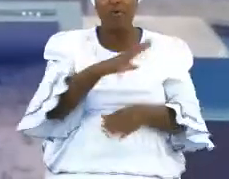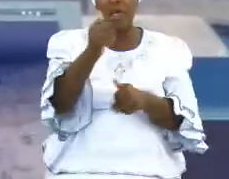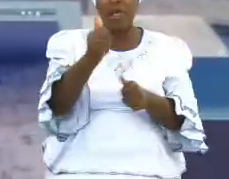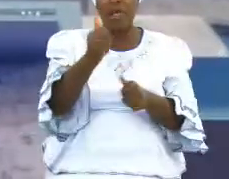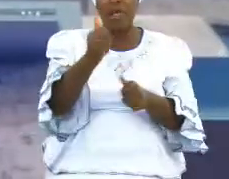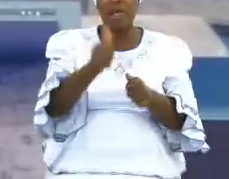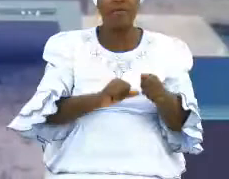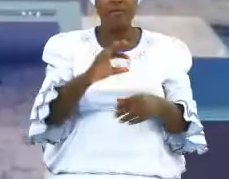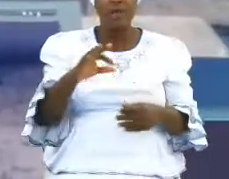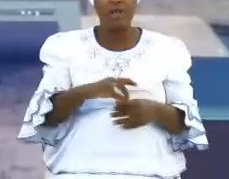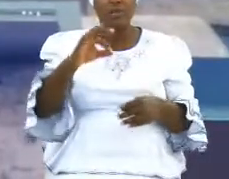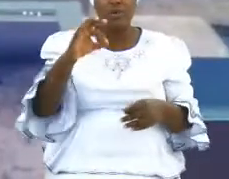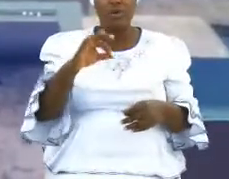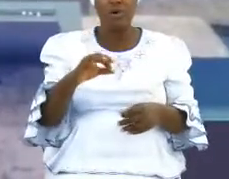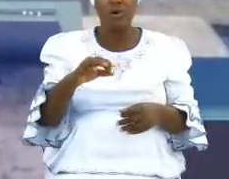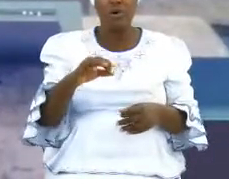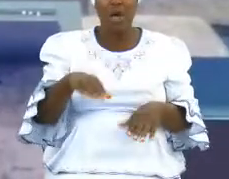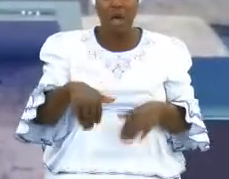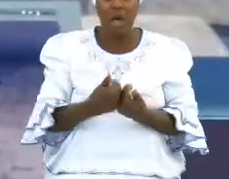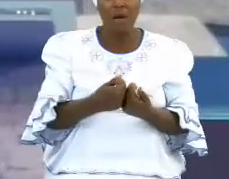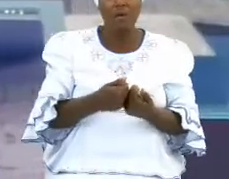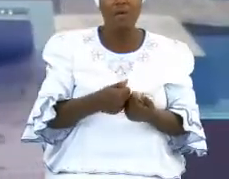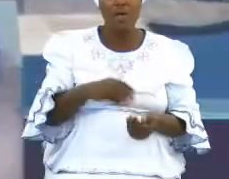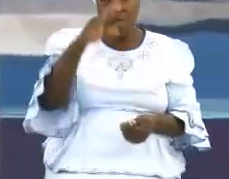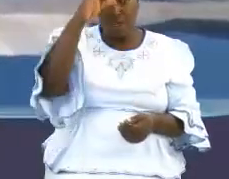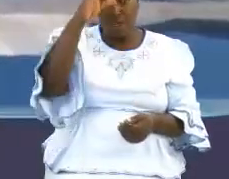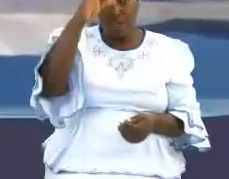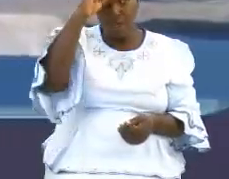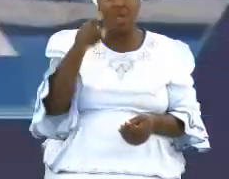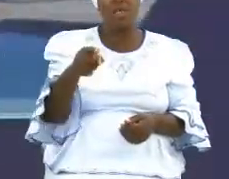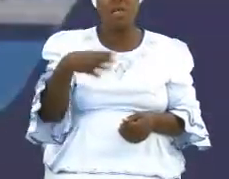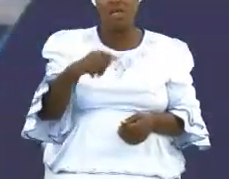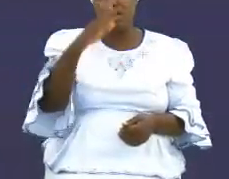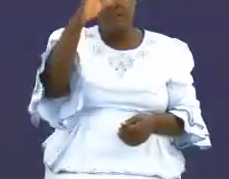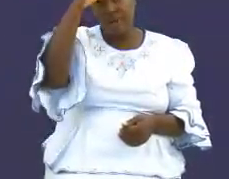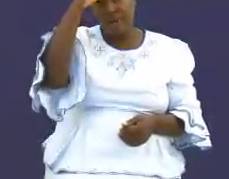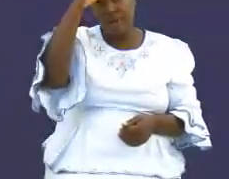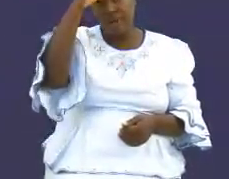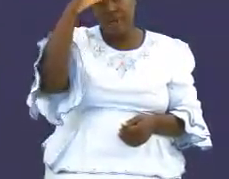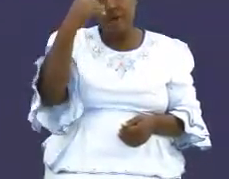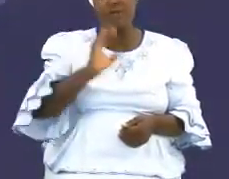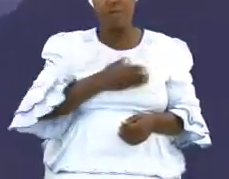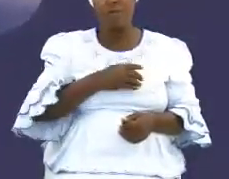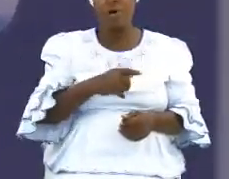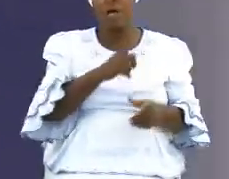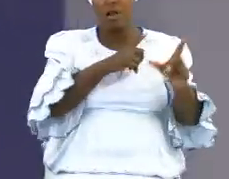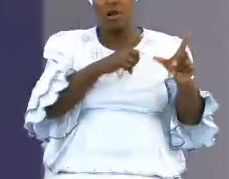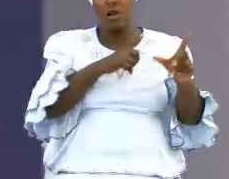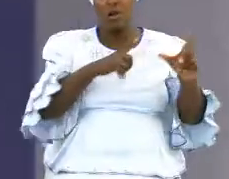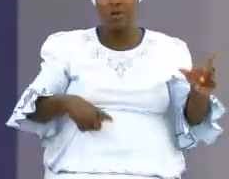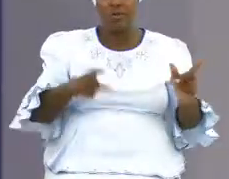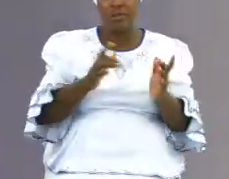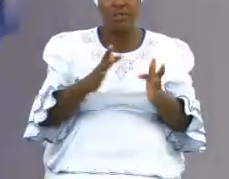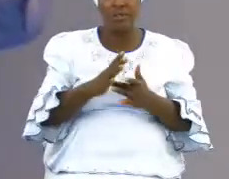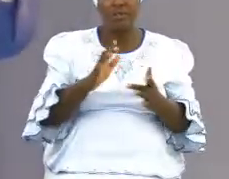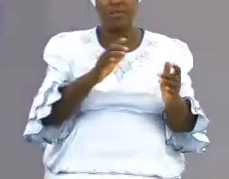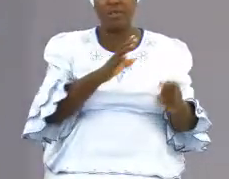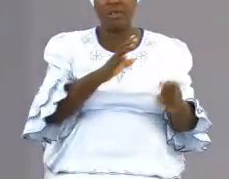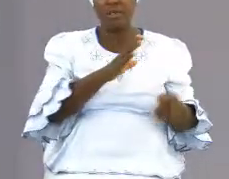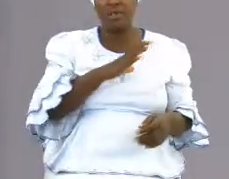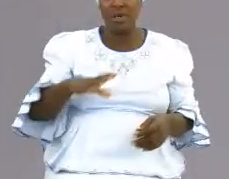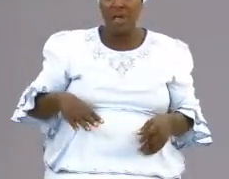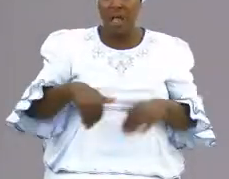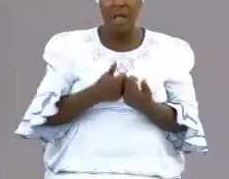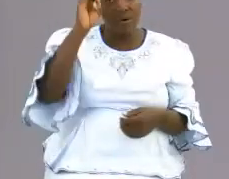how he, the Father of our Lord Jesus Christ, how he, the one who